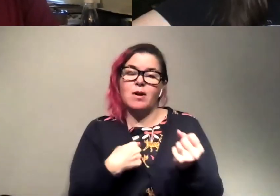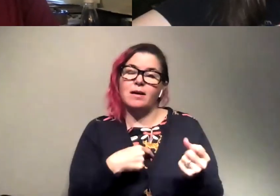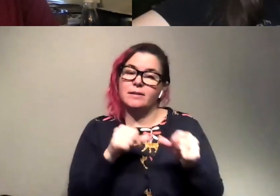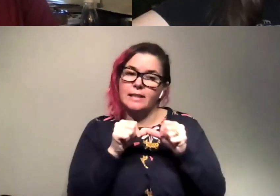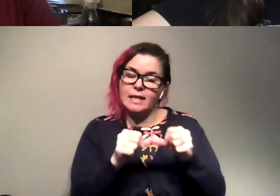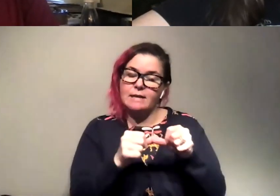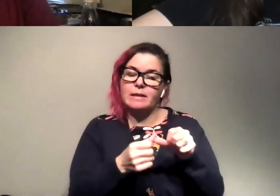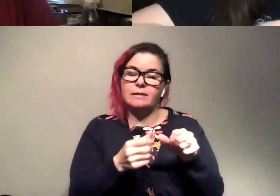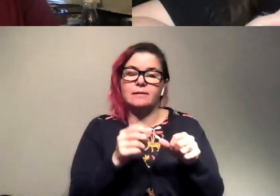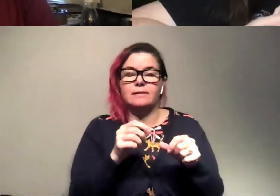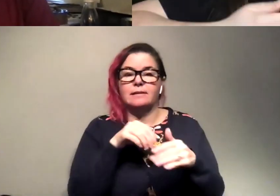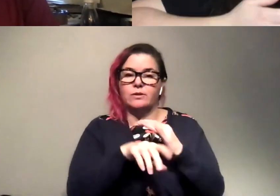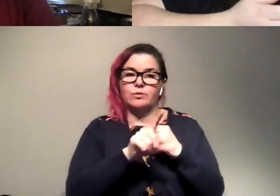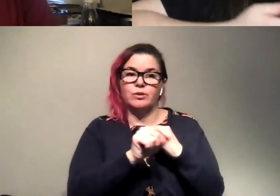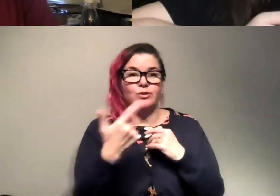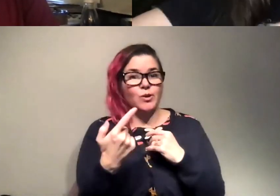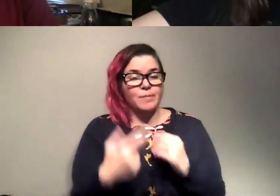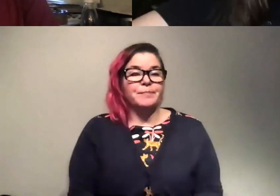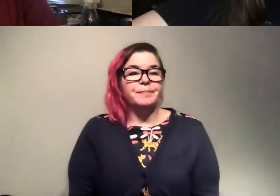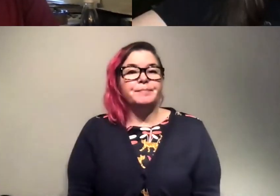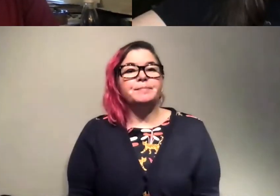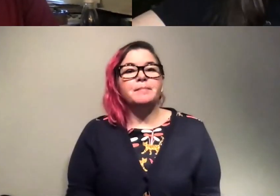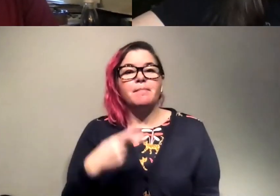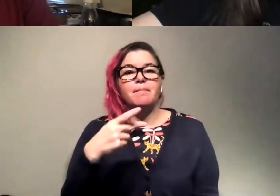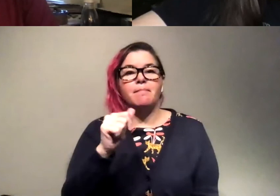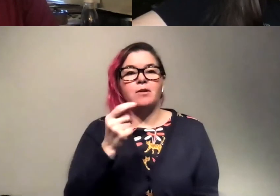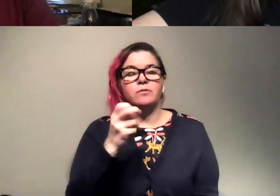strong into 2021. So that's